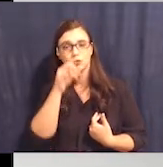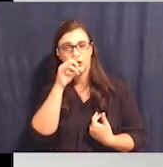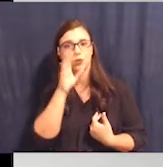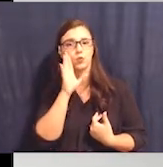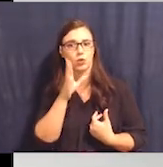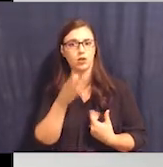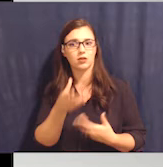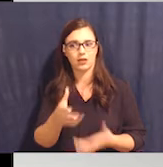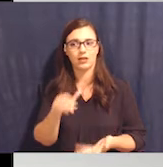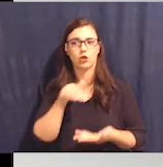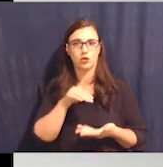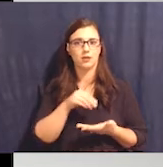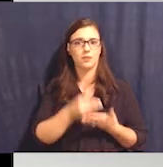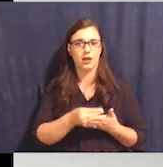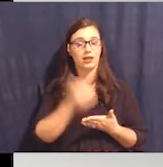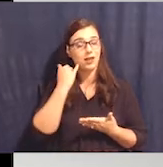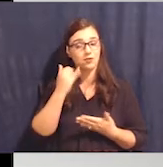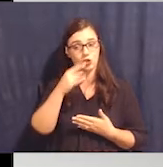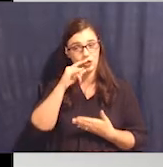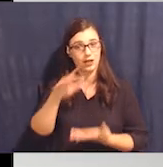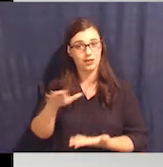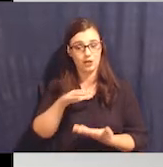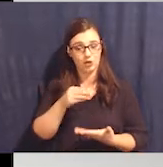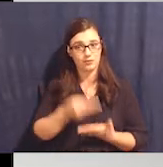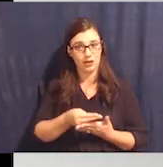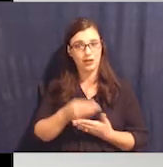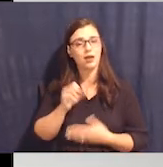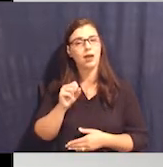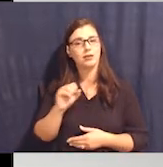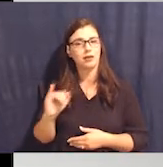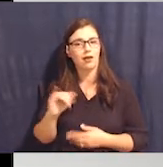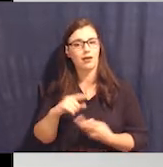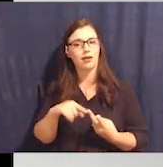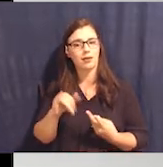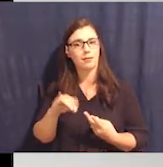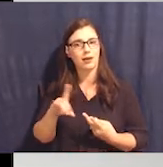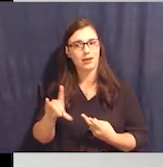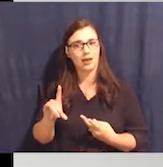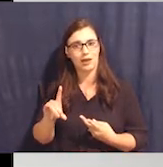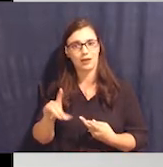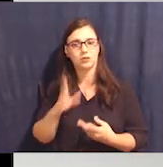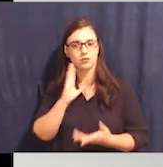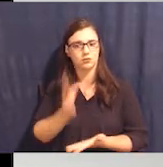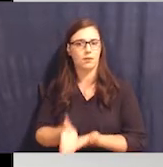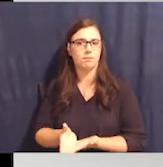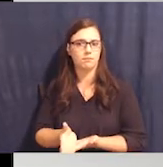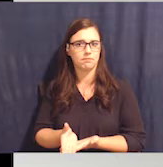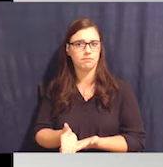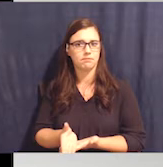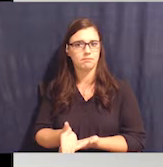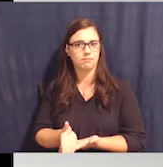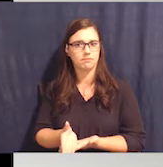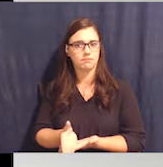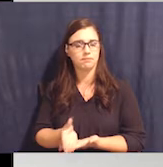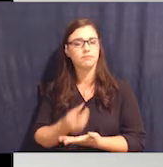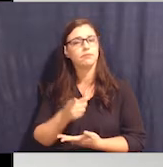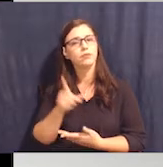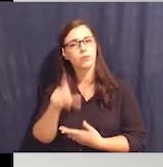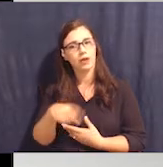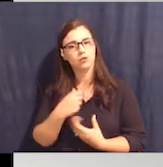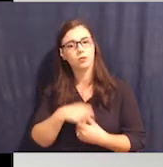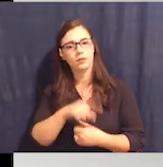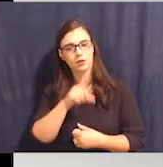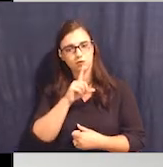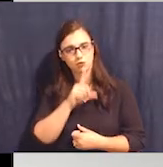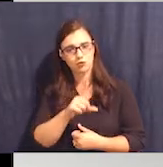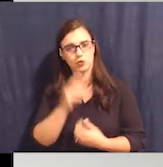child is going to wind up inheriting money. Your child inherits money, Ssi and Medicaid go bye-bye. So you